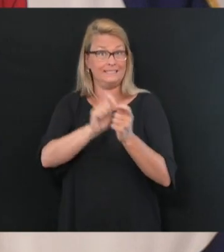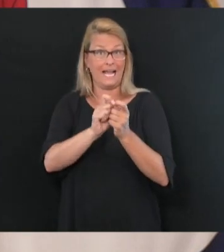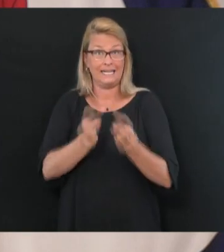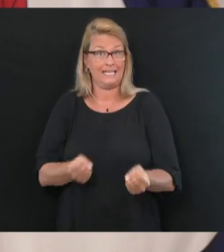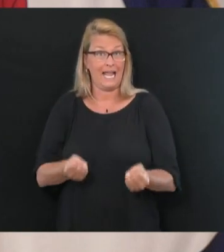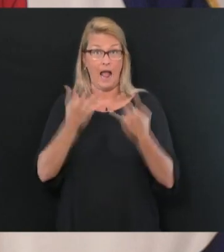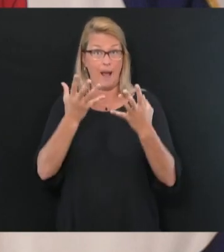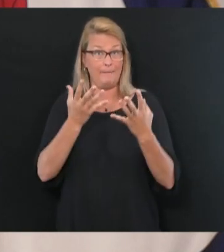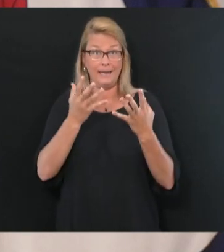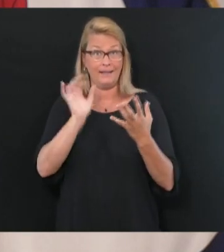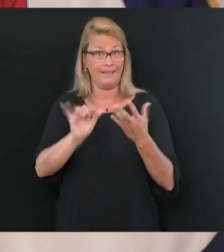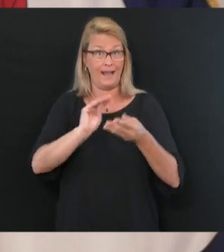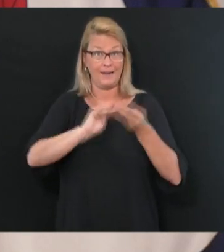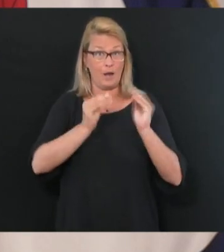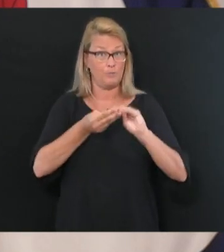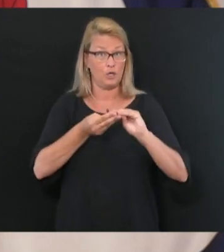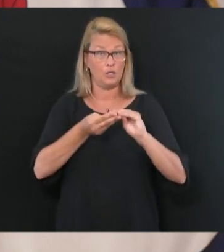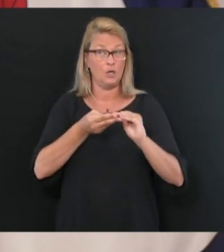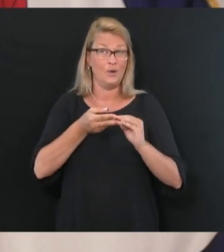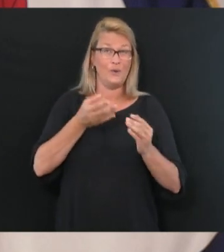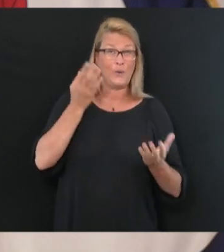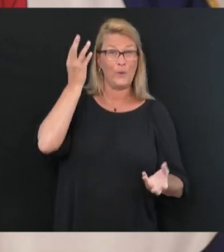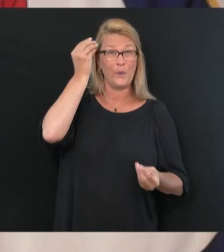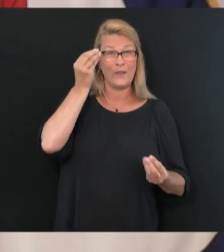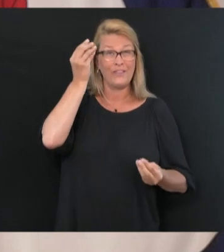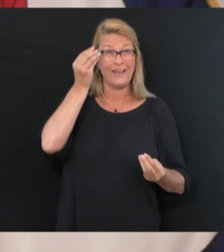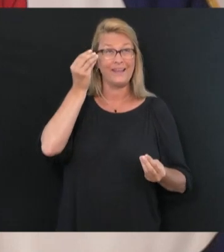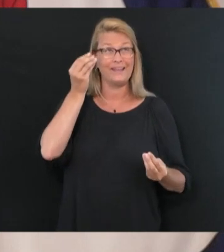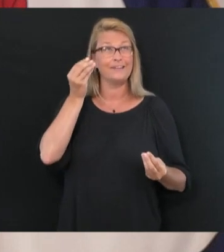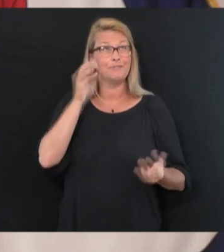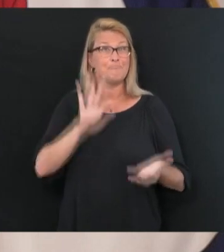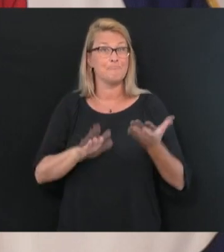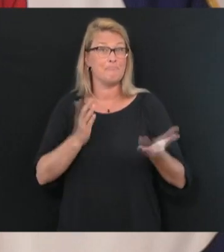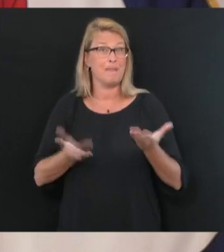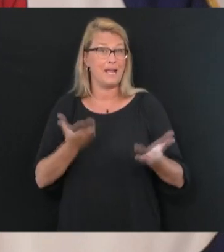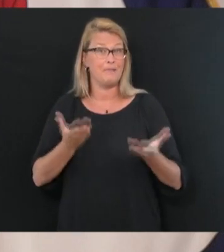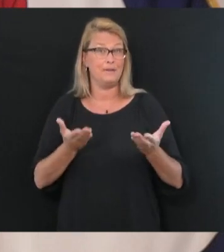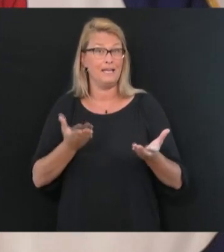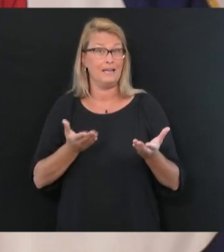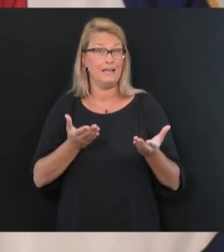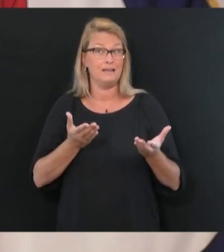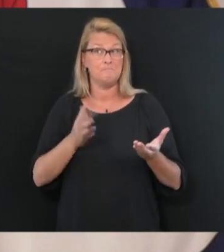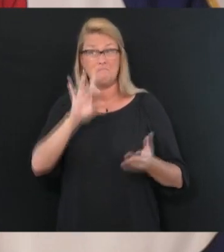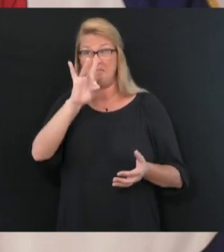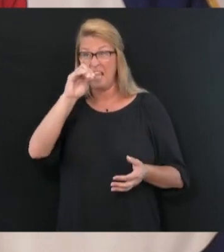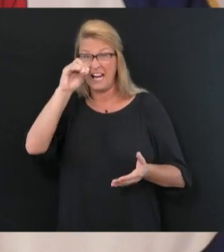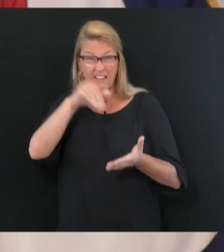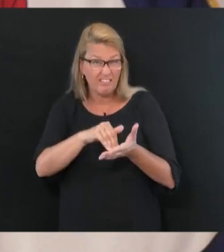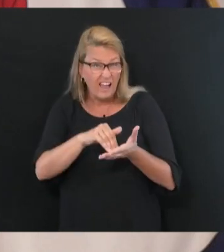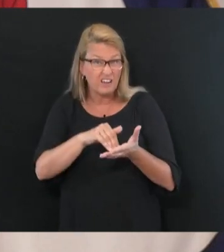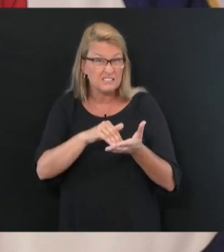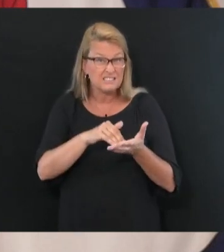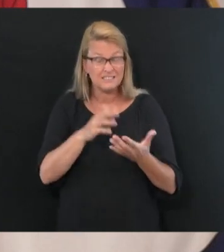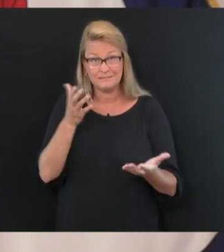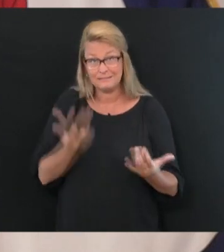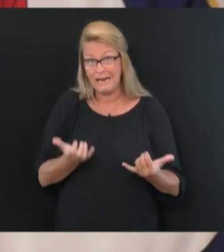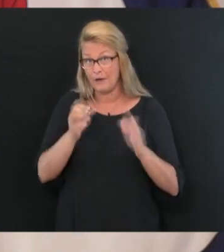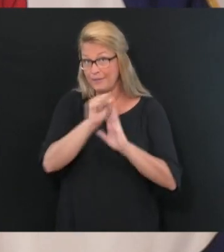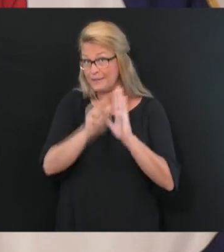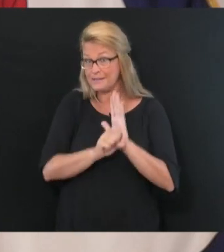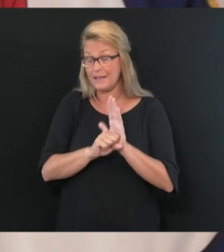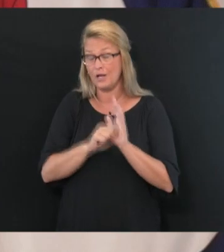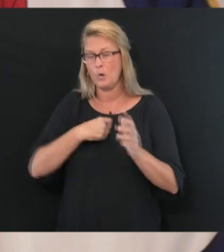number is, we're thinking that number could be as high as 80,000 in the state, and so we'll start with sending